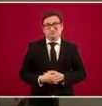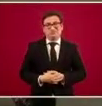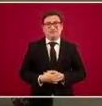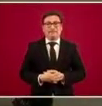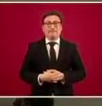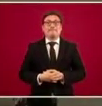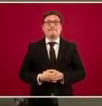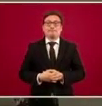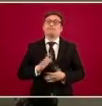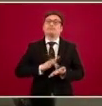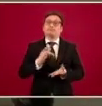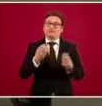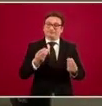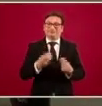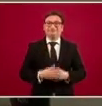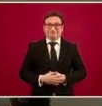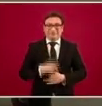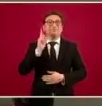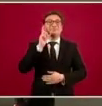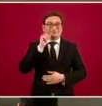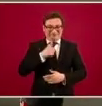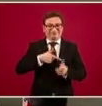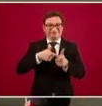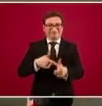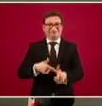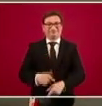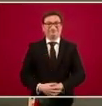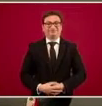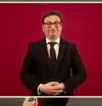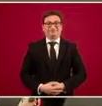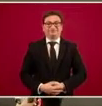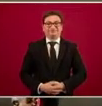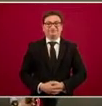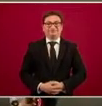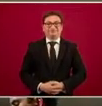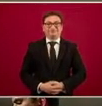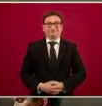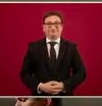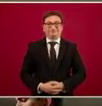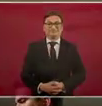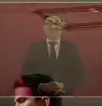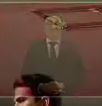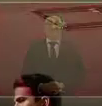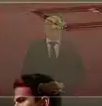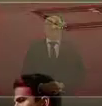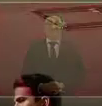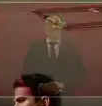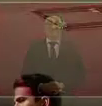fake sense of protection, but it's completely useless. Thank you. We will continue tomorrow.